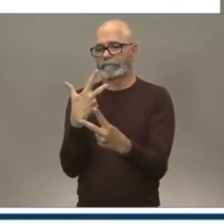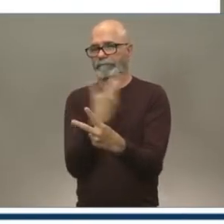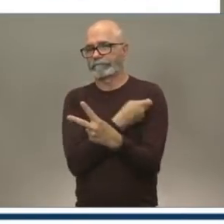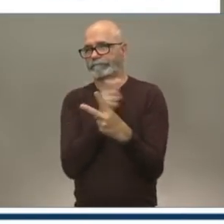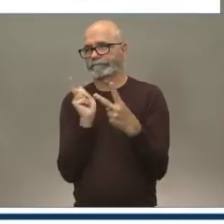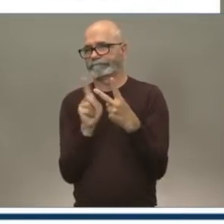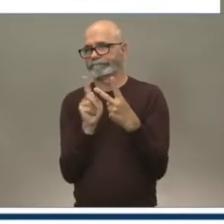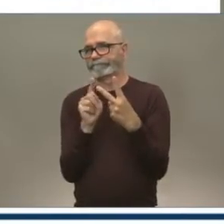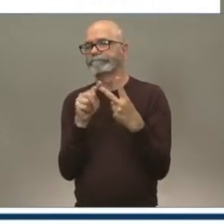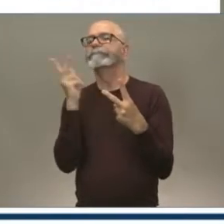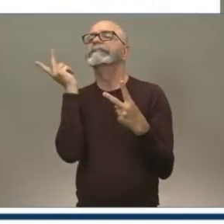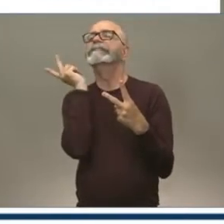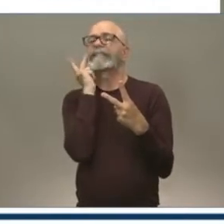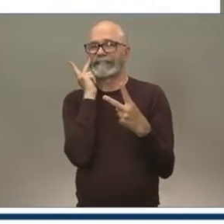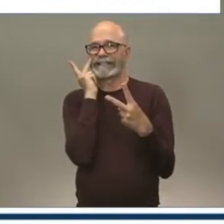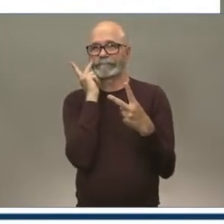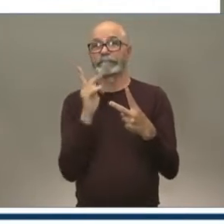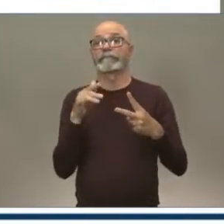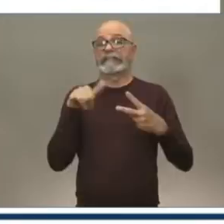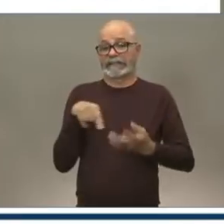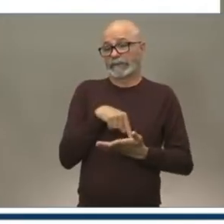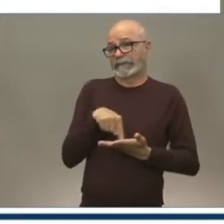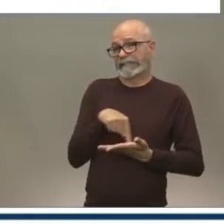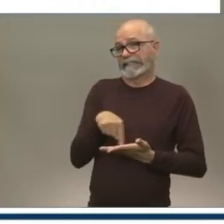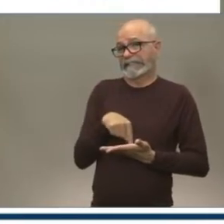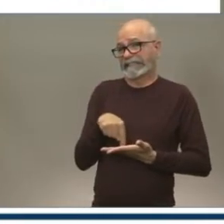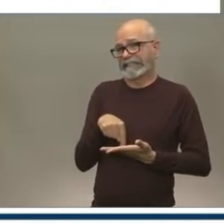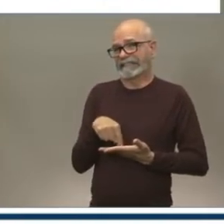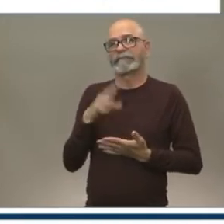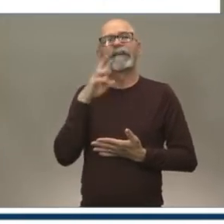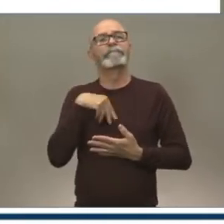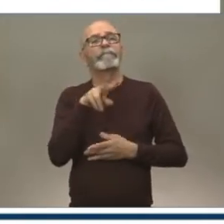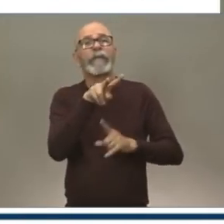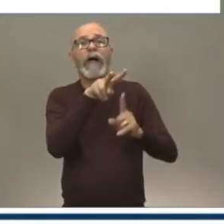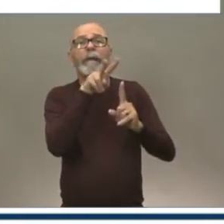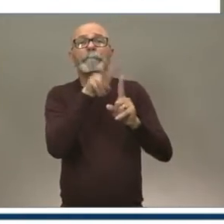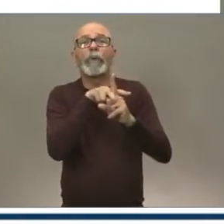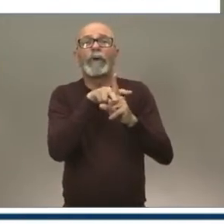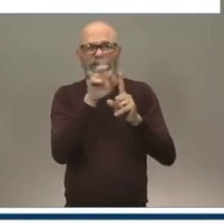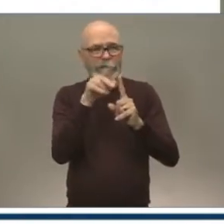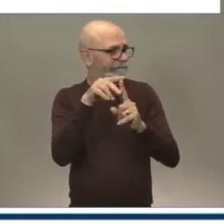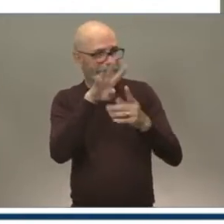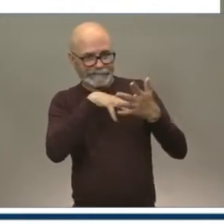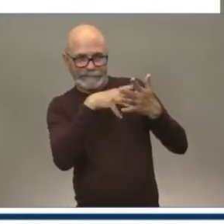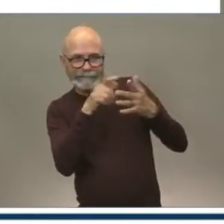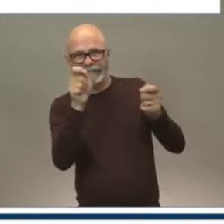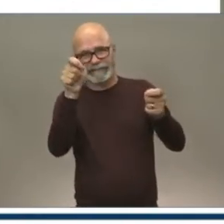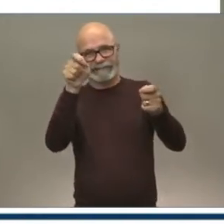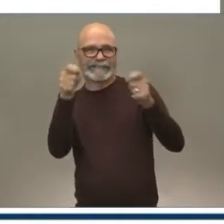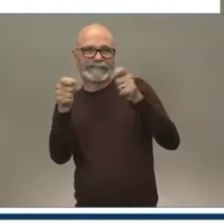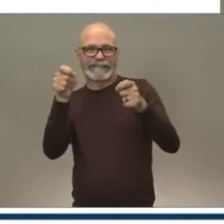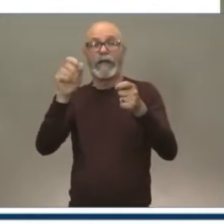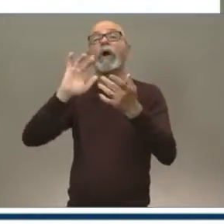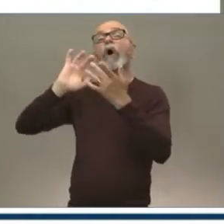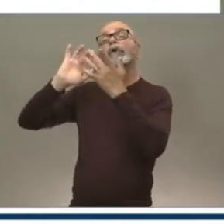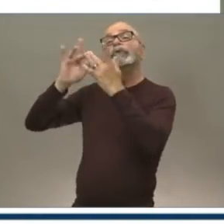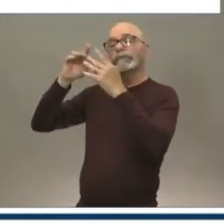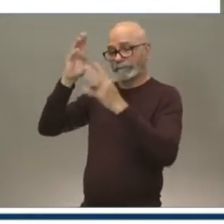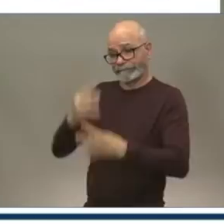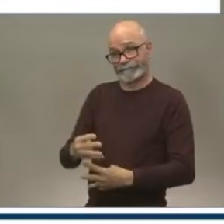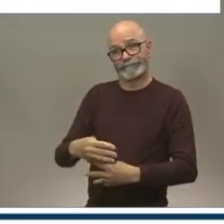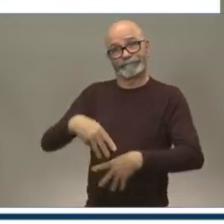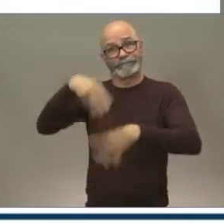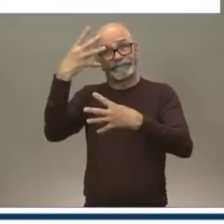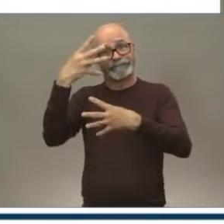some substantive changes to the appointment booking platforms. The online booking site now has an address